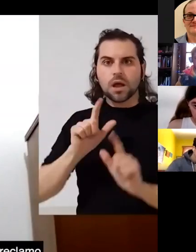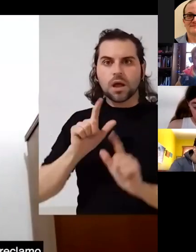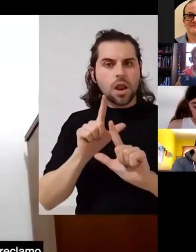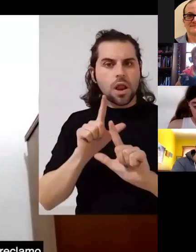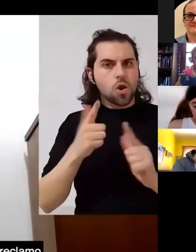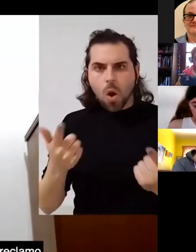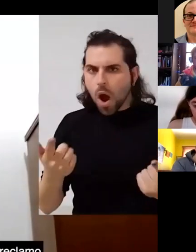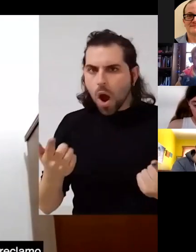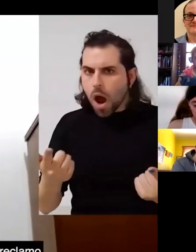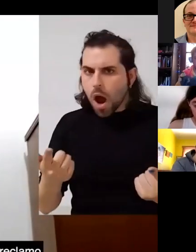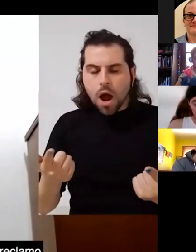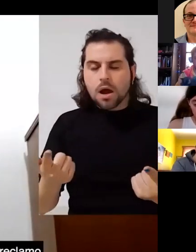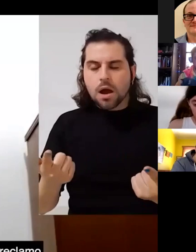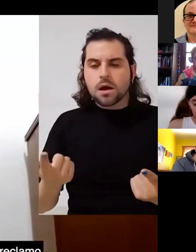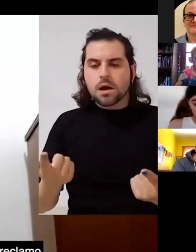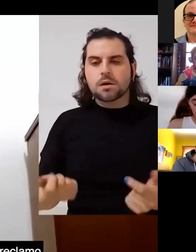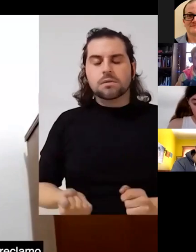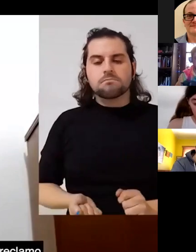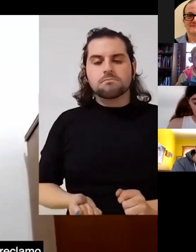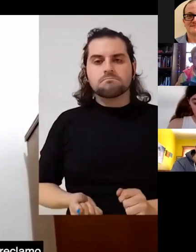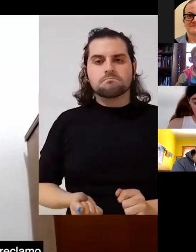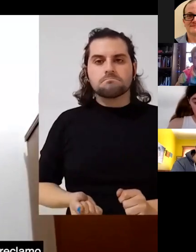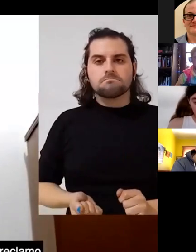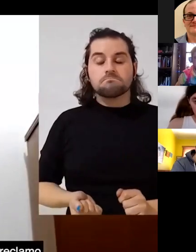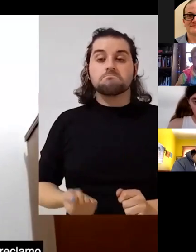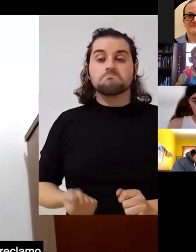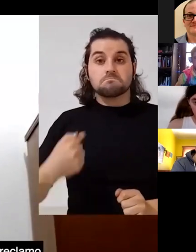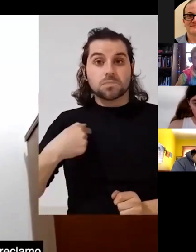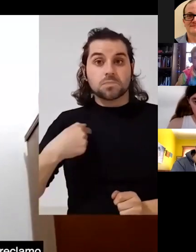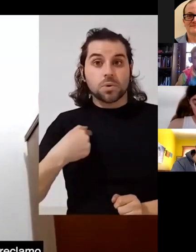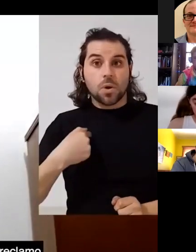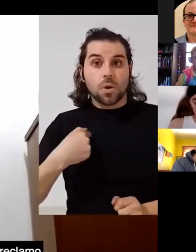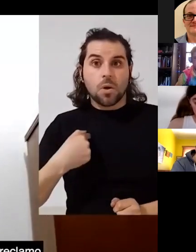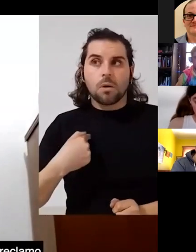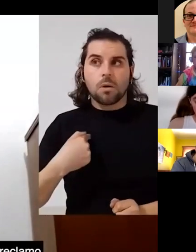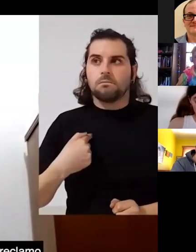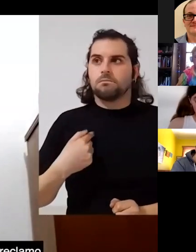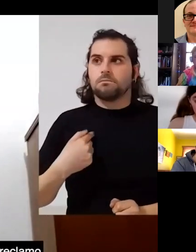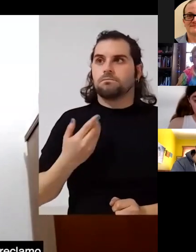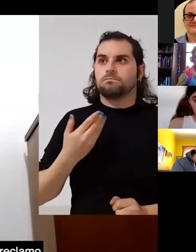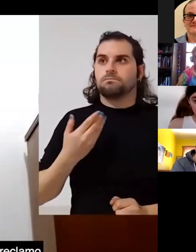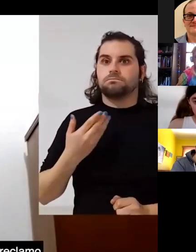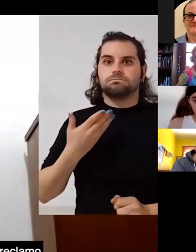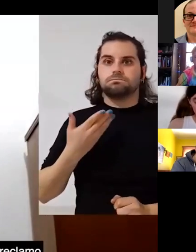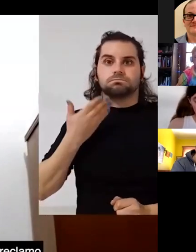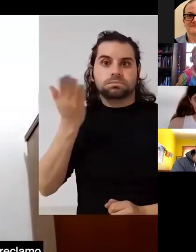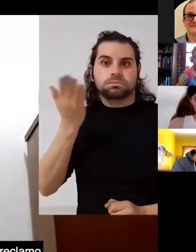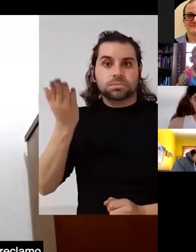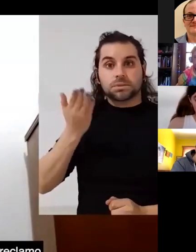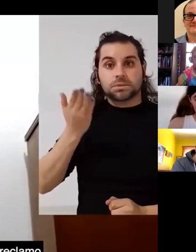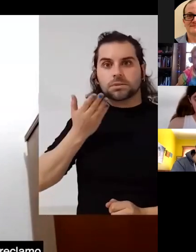to respond in 3 days, and this